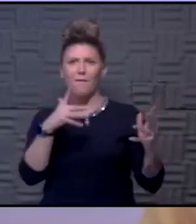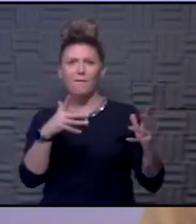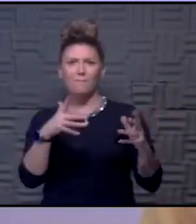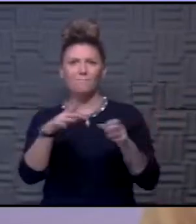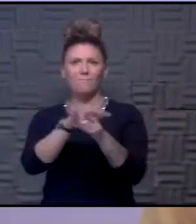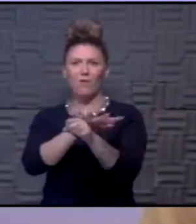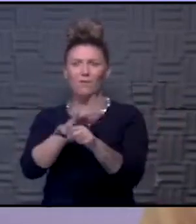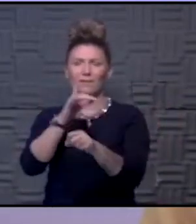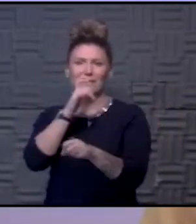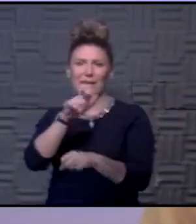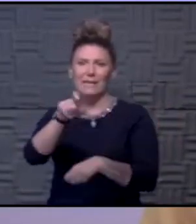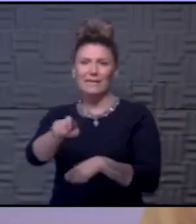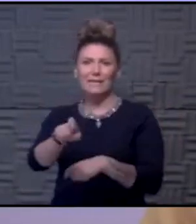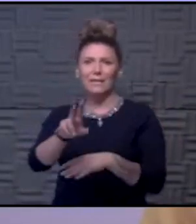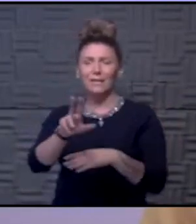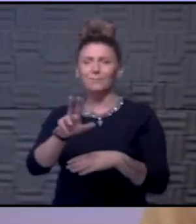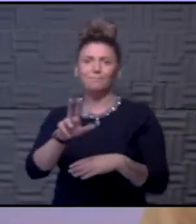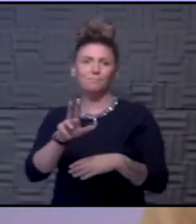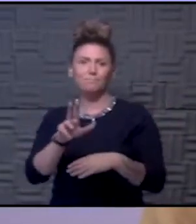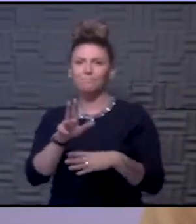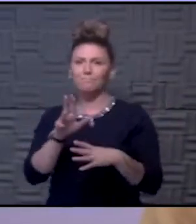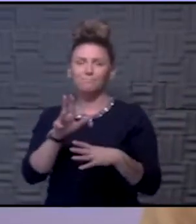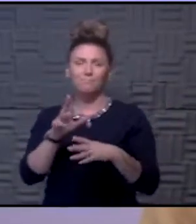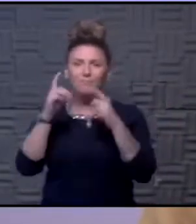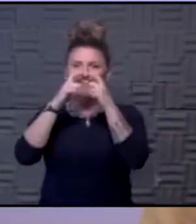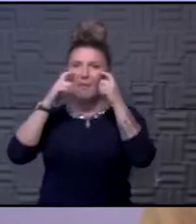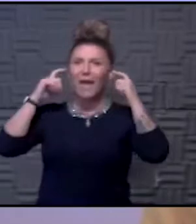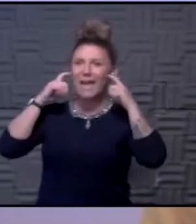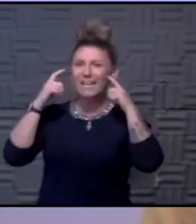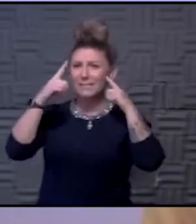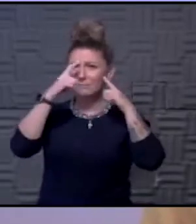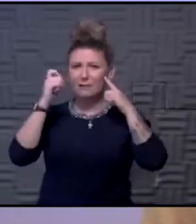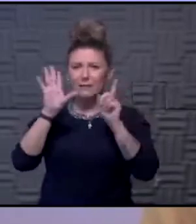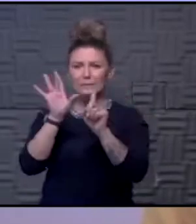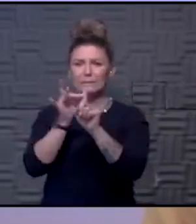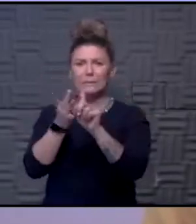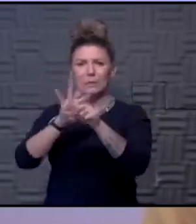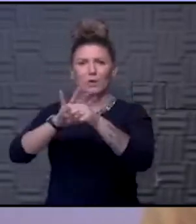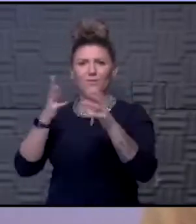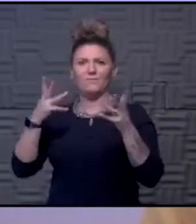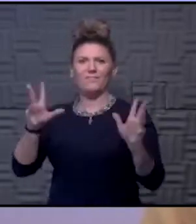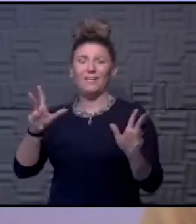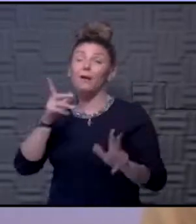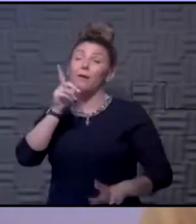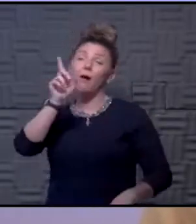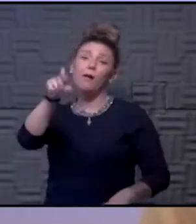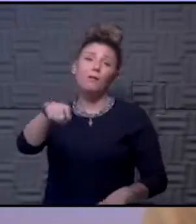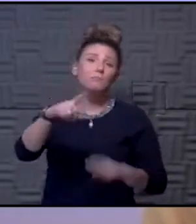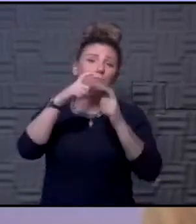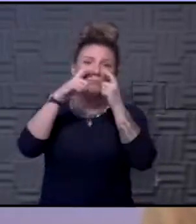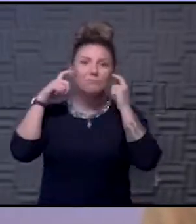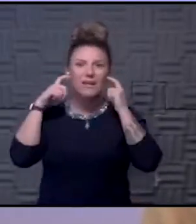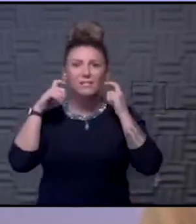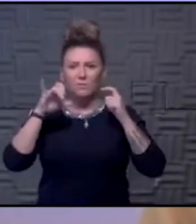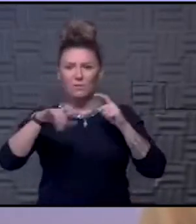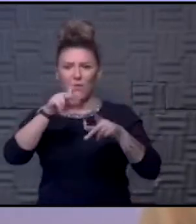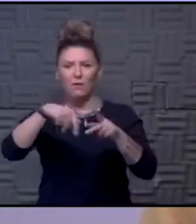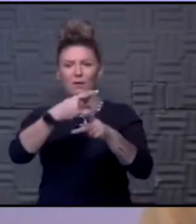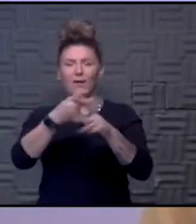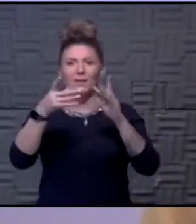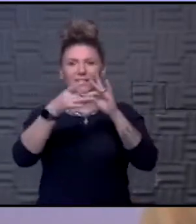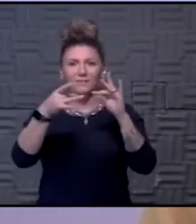longer needed to wear his mask. So we get those types of messages. And then on the